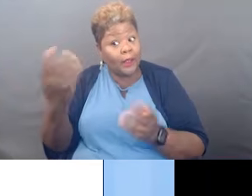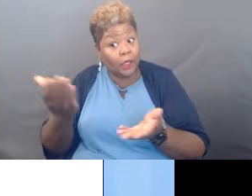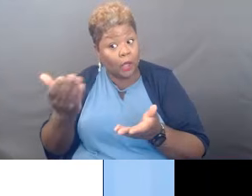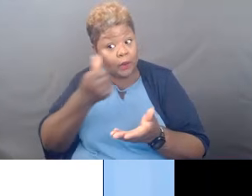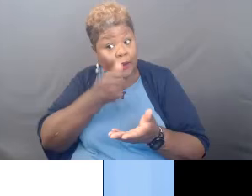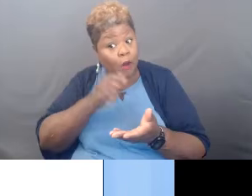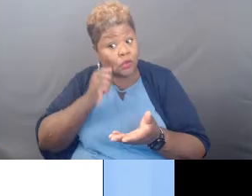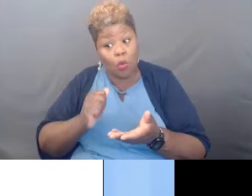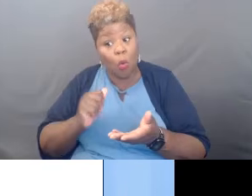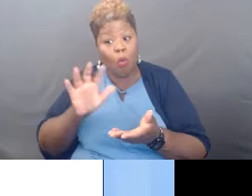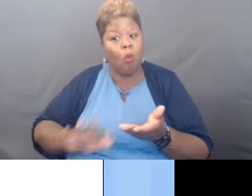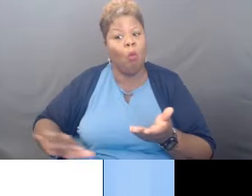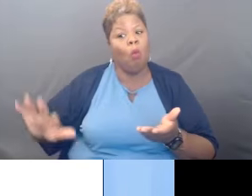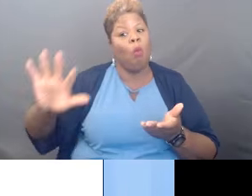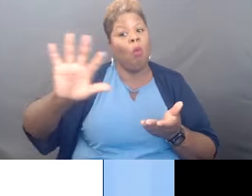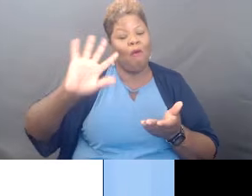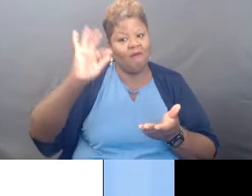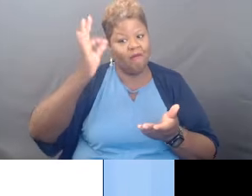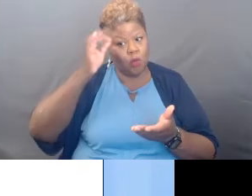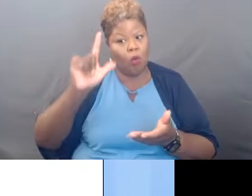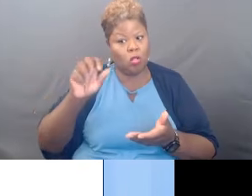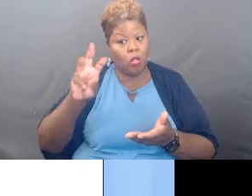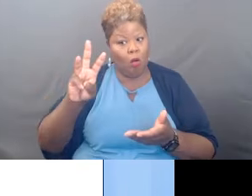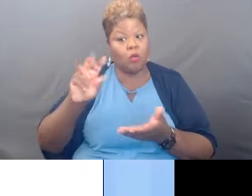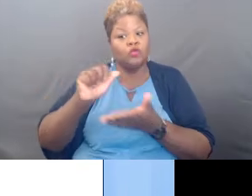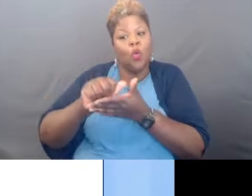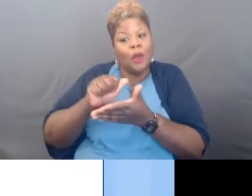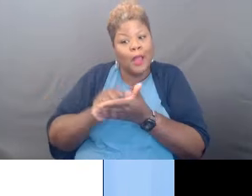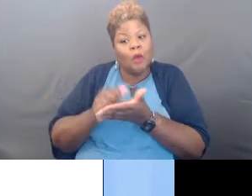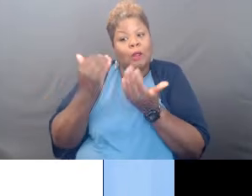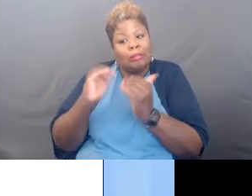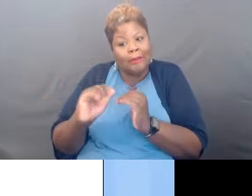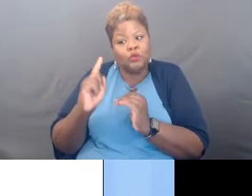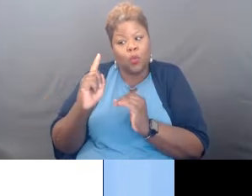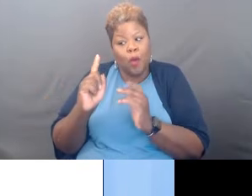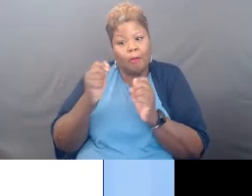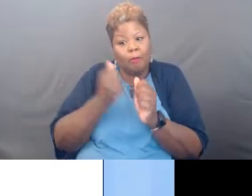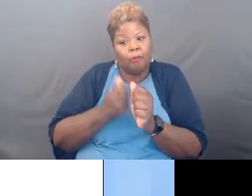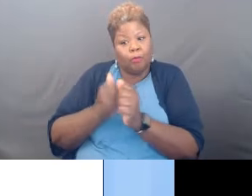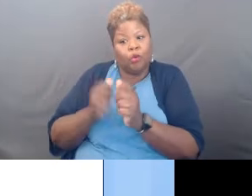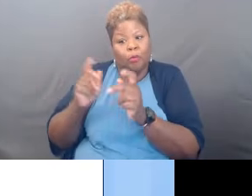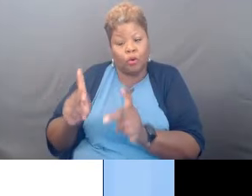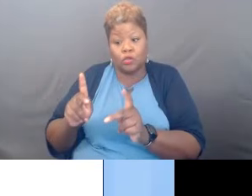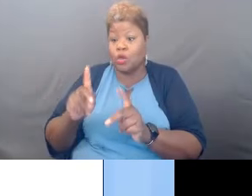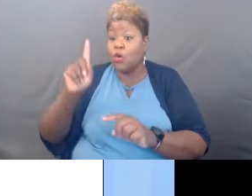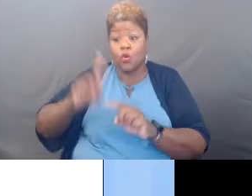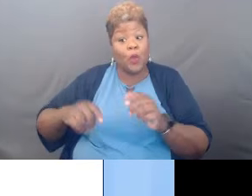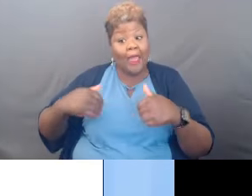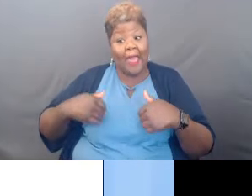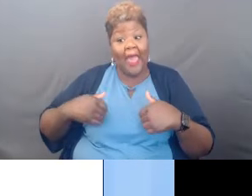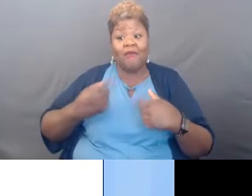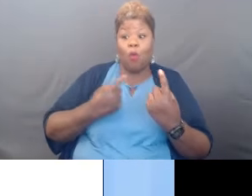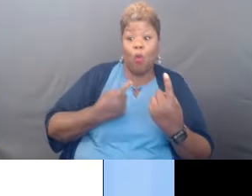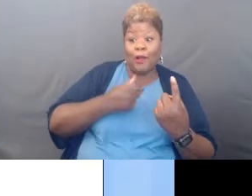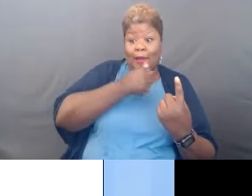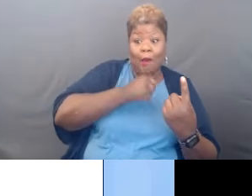program. That is federal law. So accounts are only limited to 1 account per person. You cannot have an account in Arizona